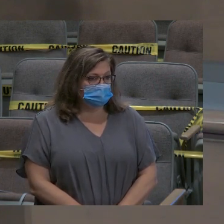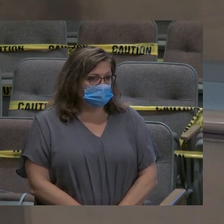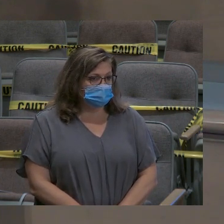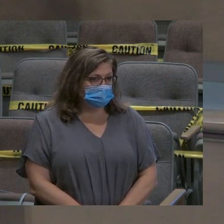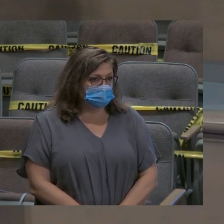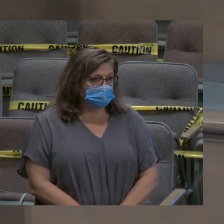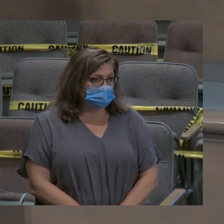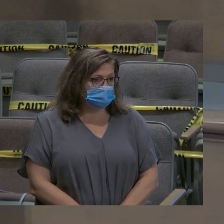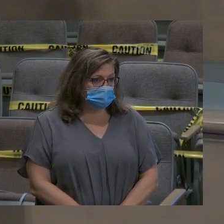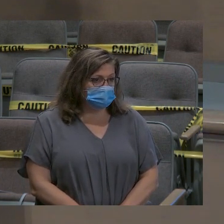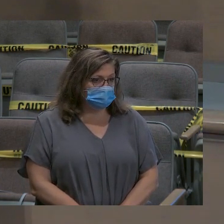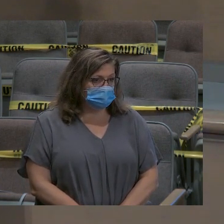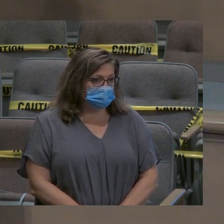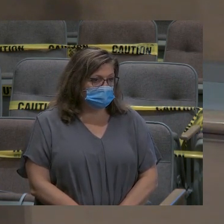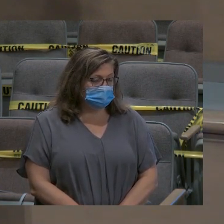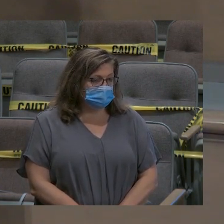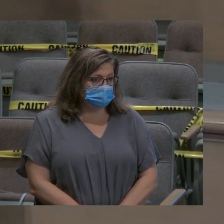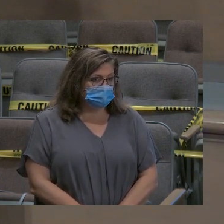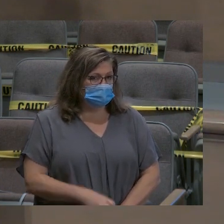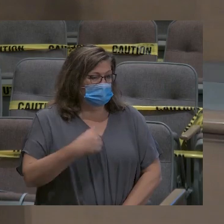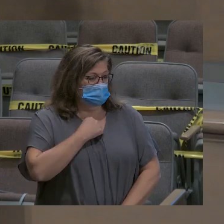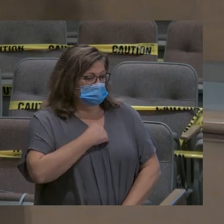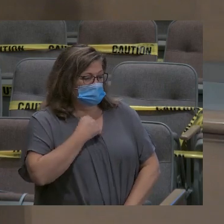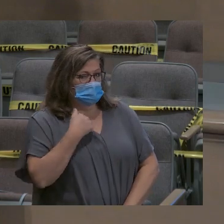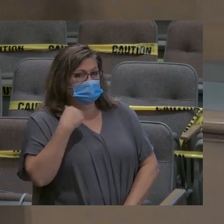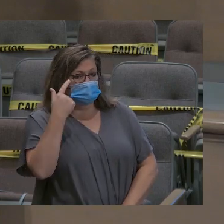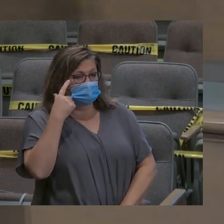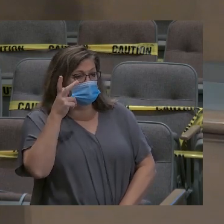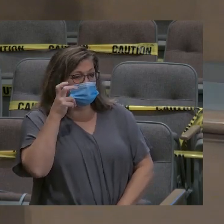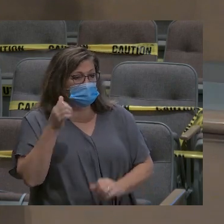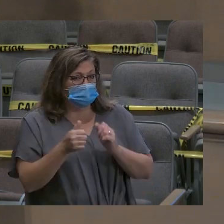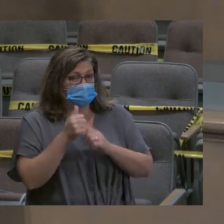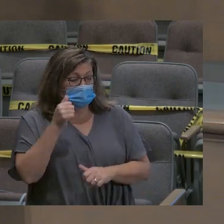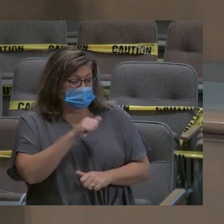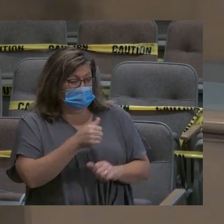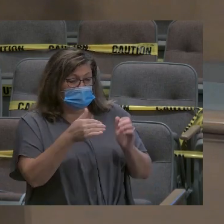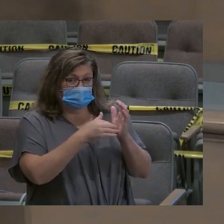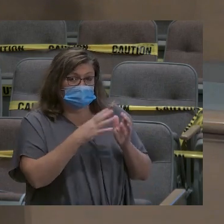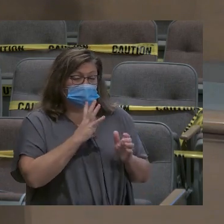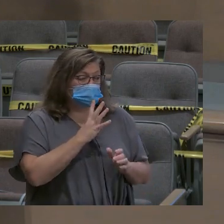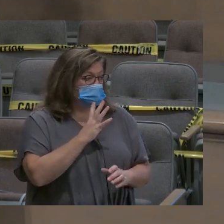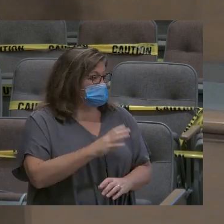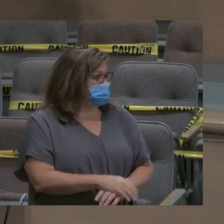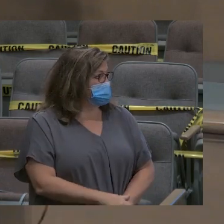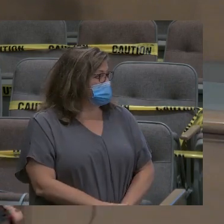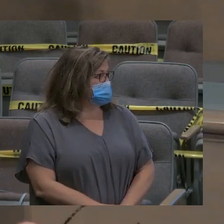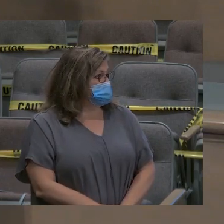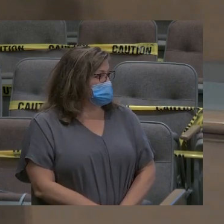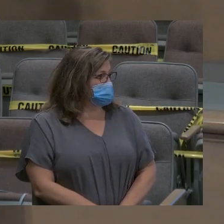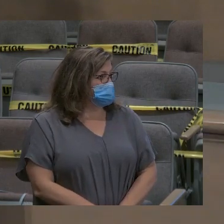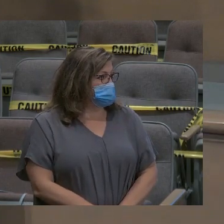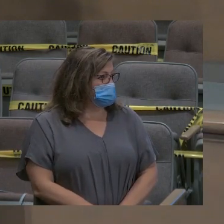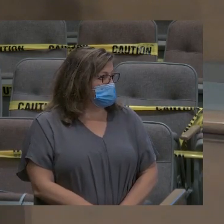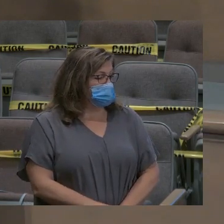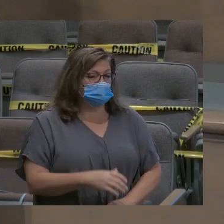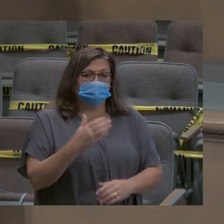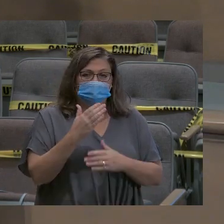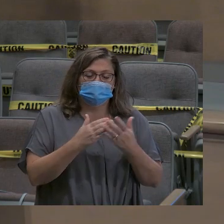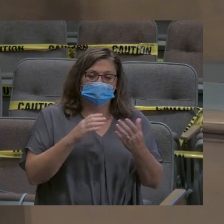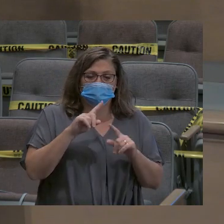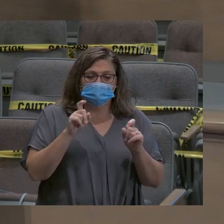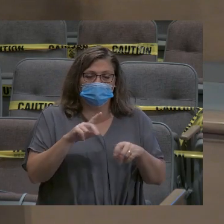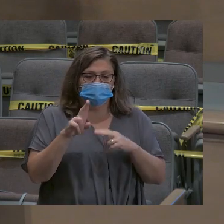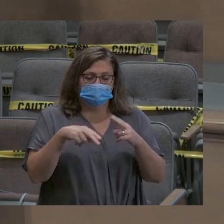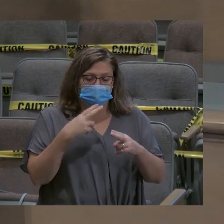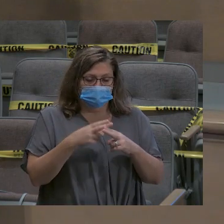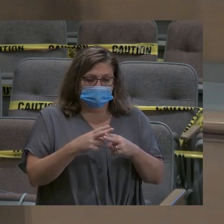I'm sorry, I think I heard most of the question, but can you repeat that again, please? We just had a couple questions about